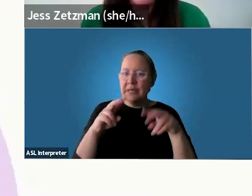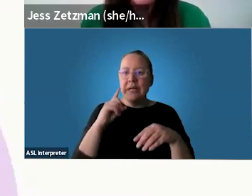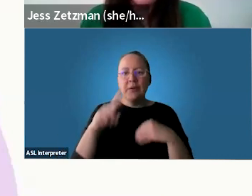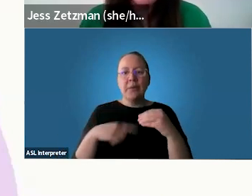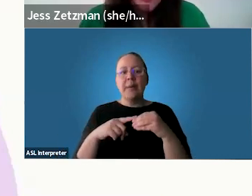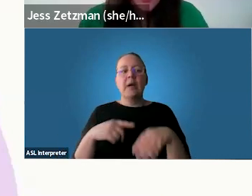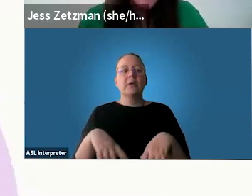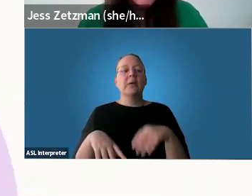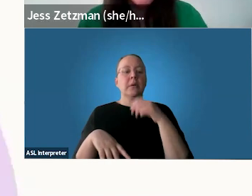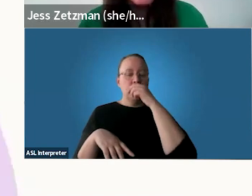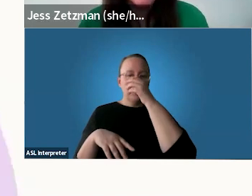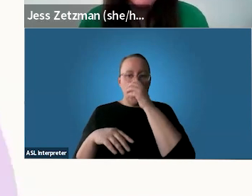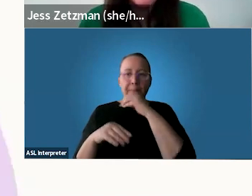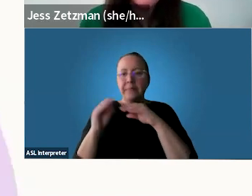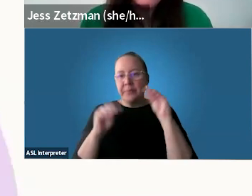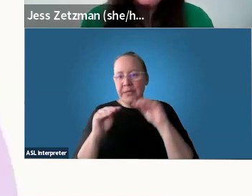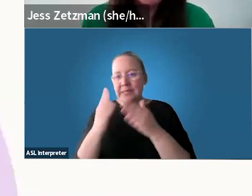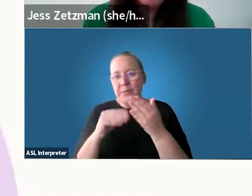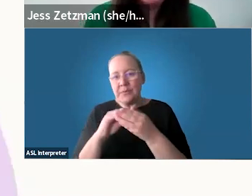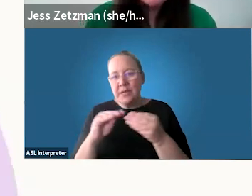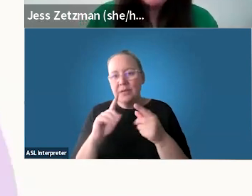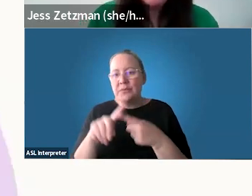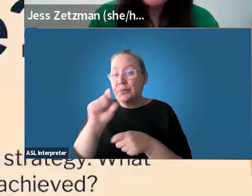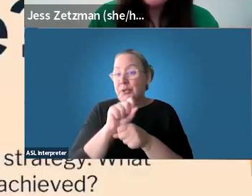thinking about putting some of these deep narratives to work.